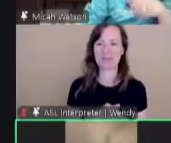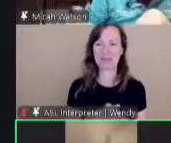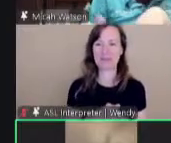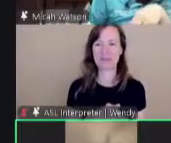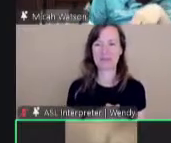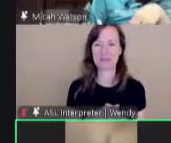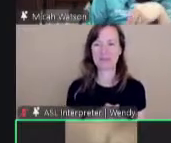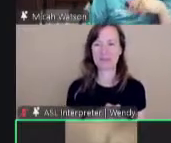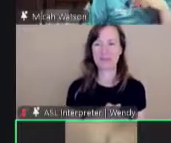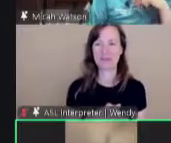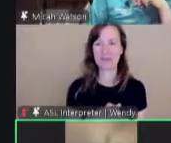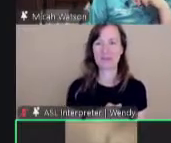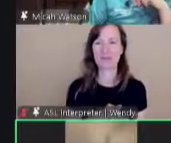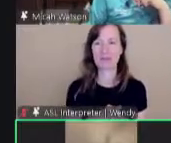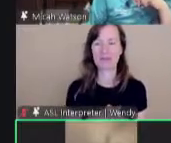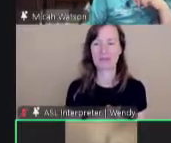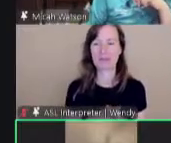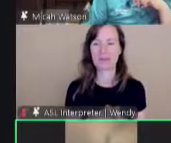3,150.